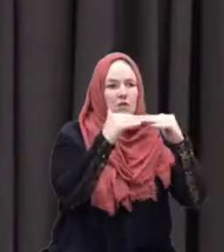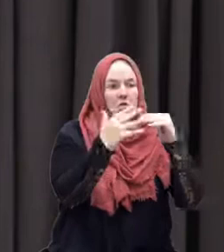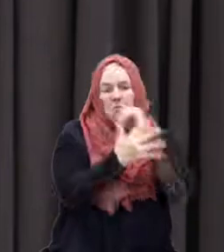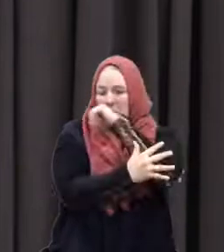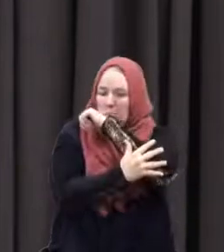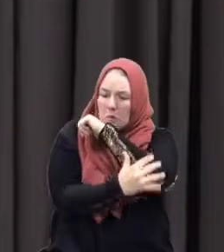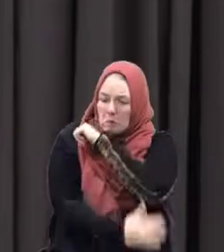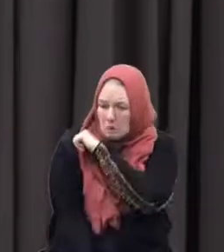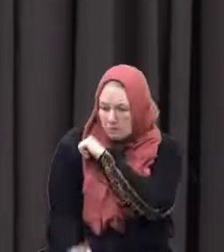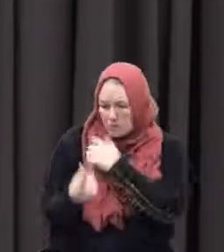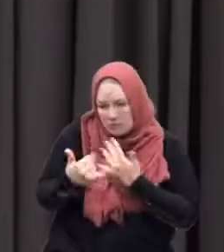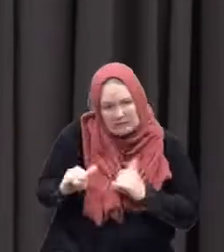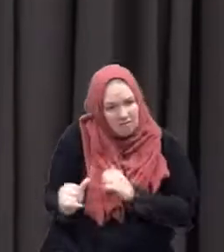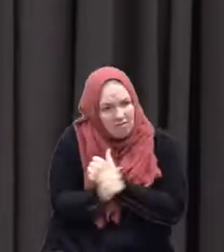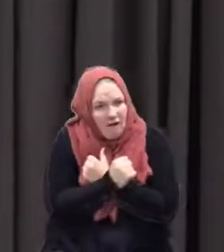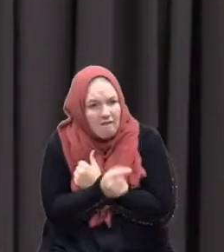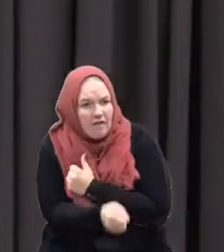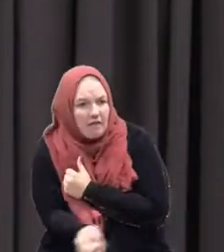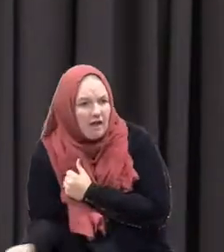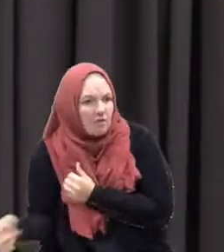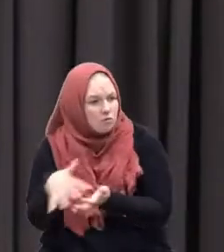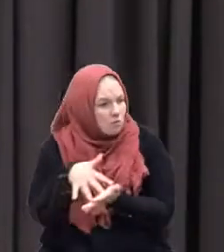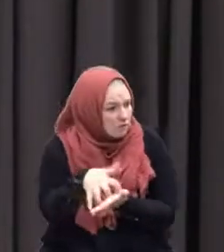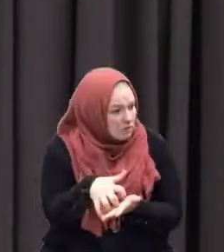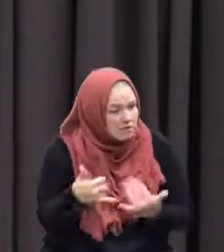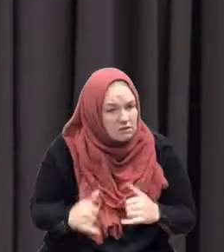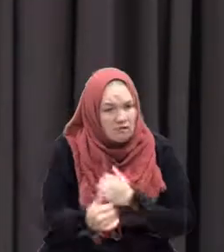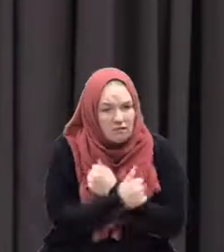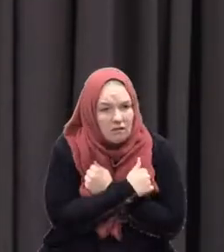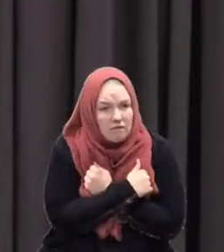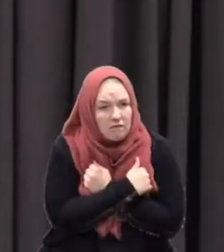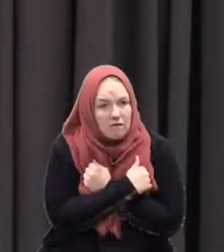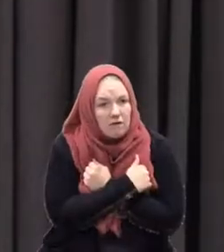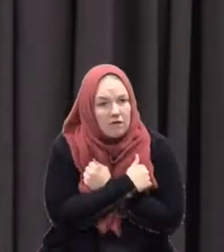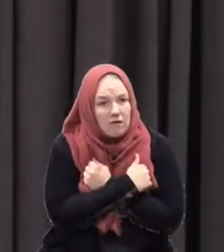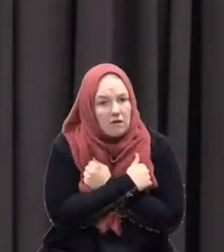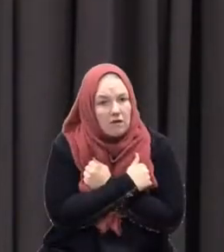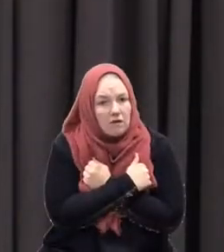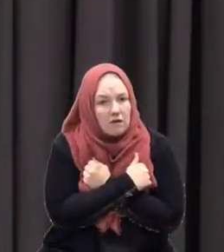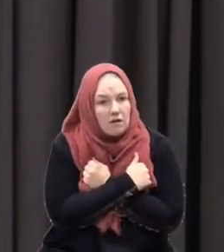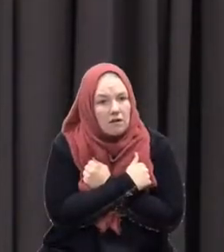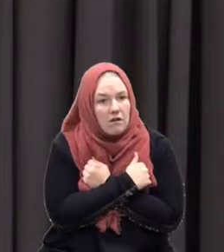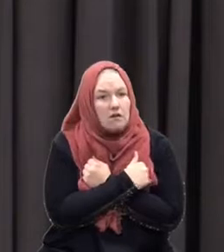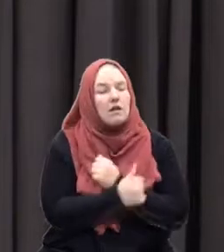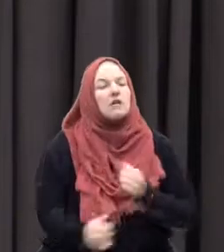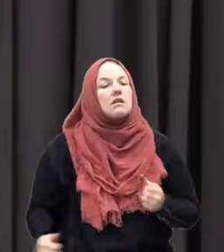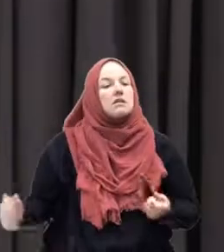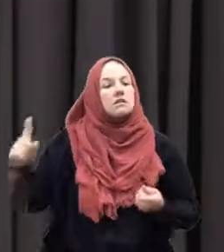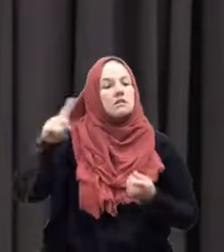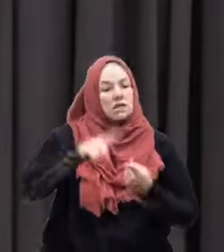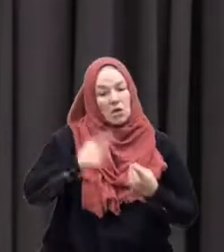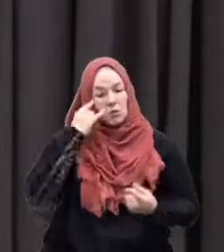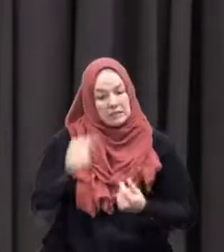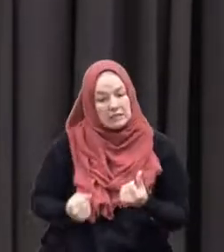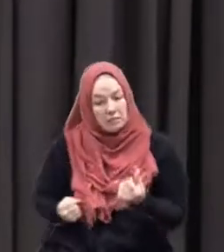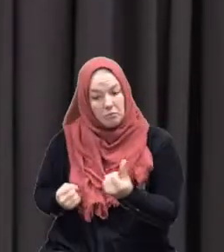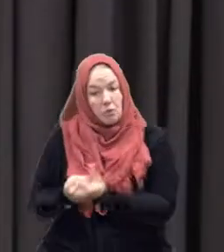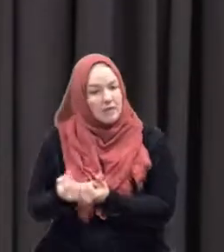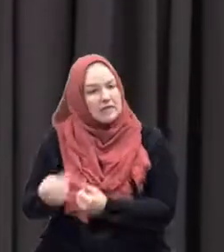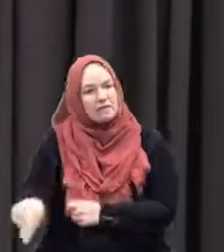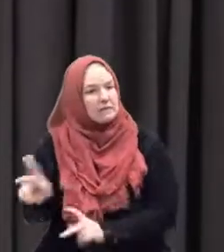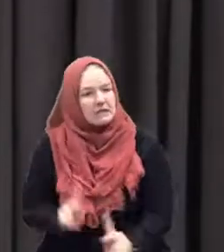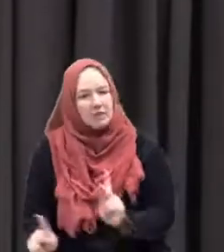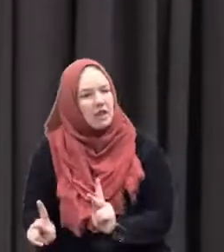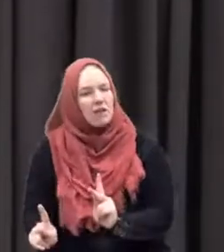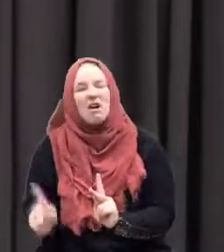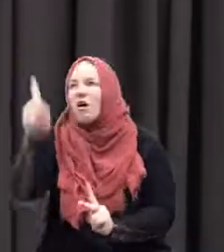the underprivileged and the weak? Do we like to stand? Until we stand for them, Allah